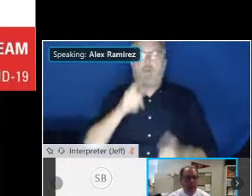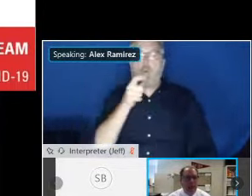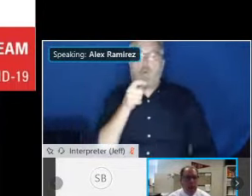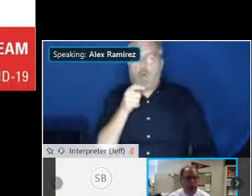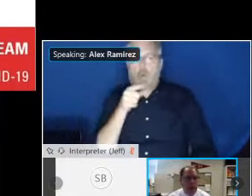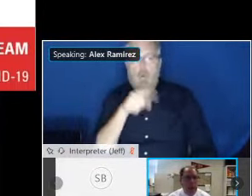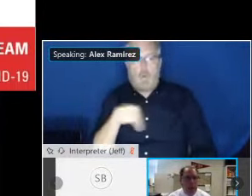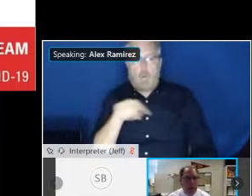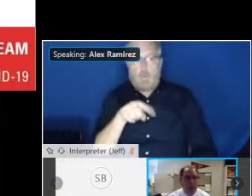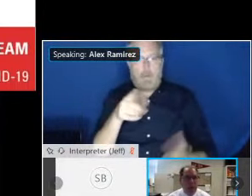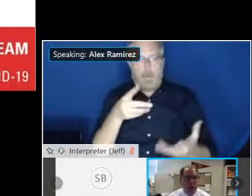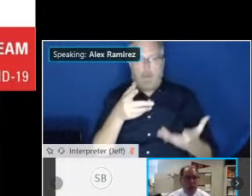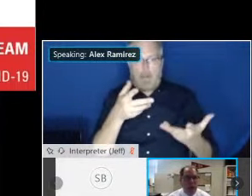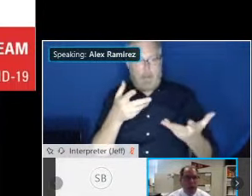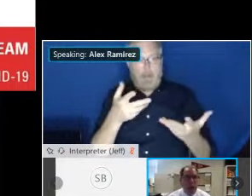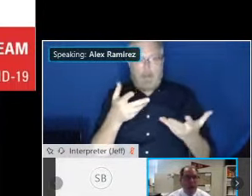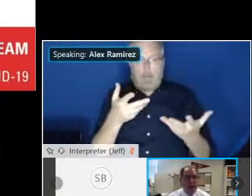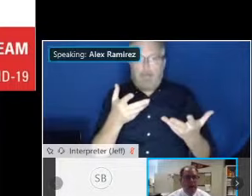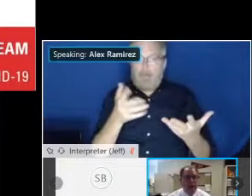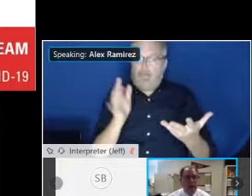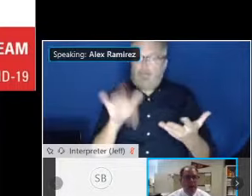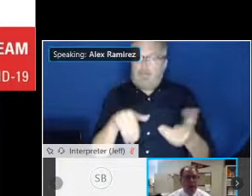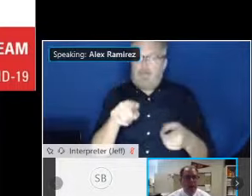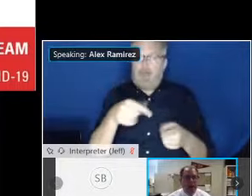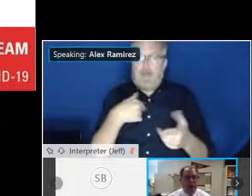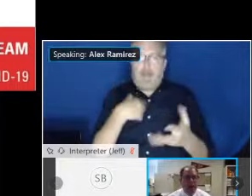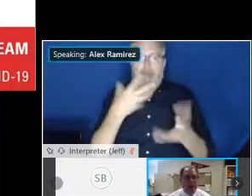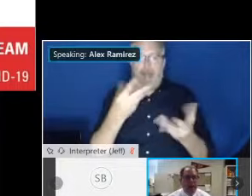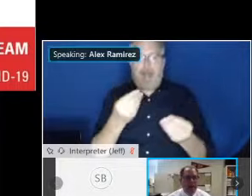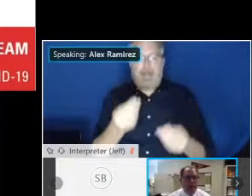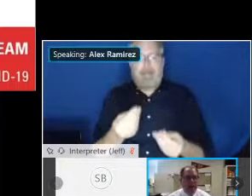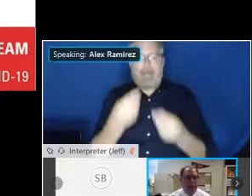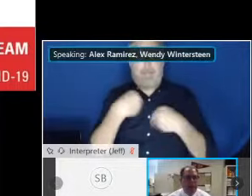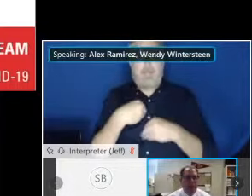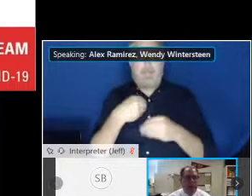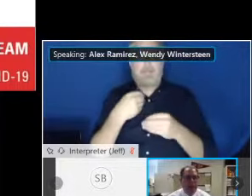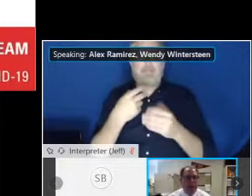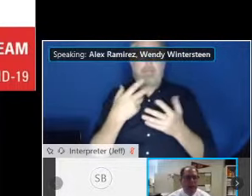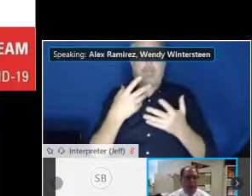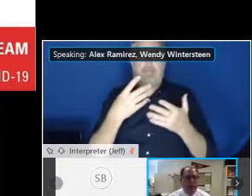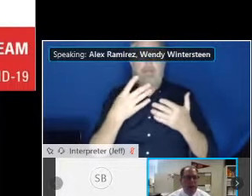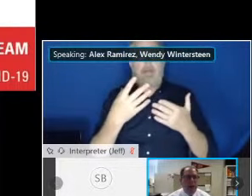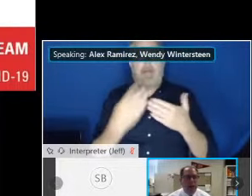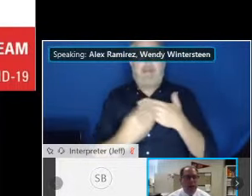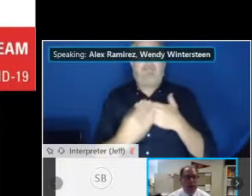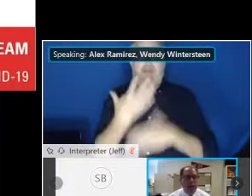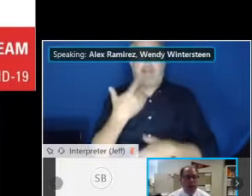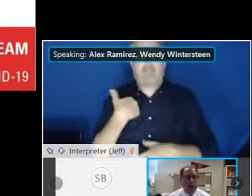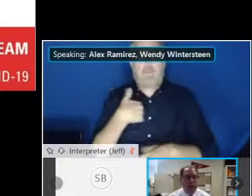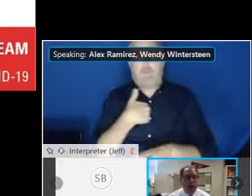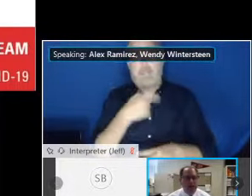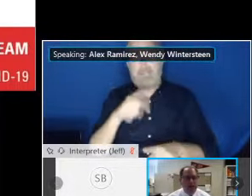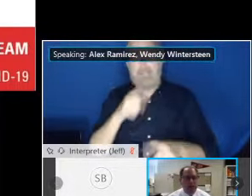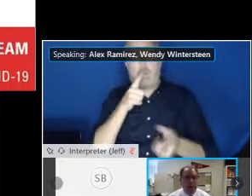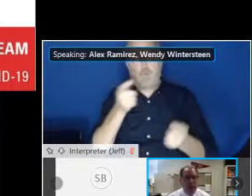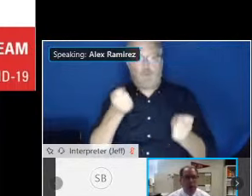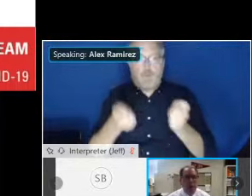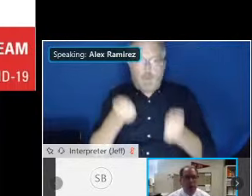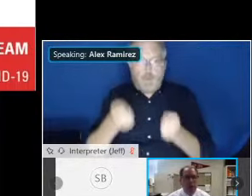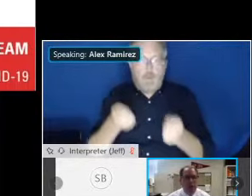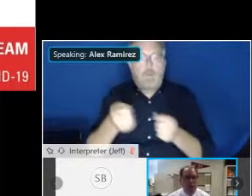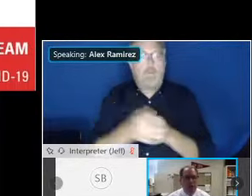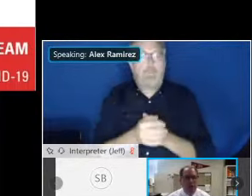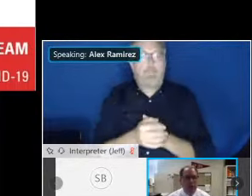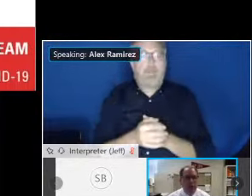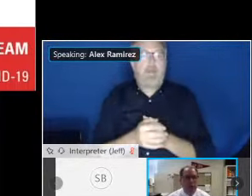are likely to were able to do, and yet provide us the guidance and information we needed. So initially, our testing